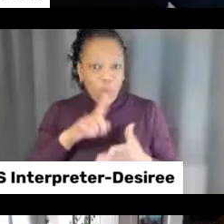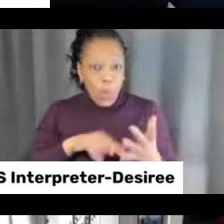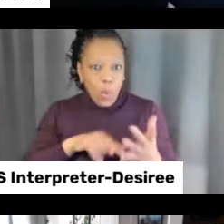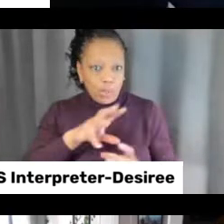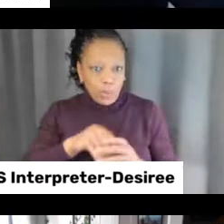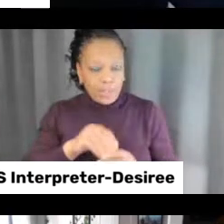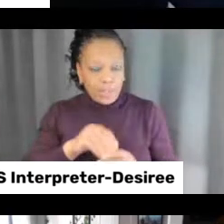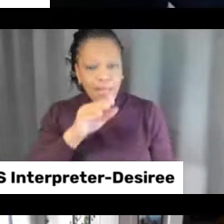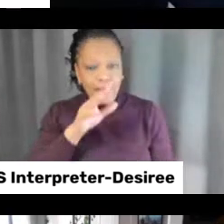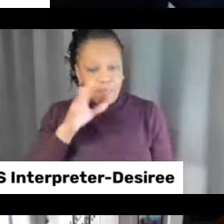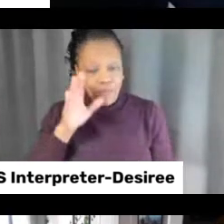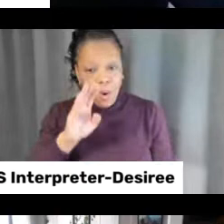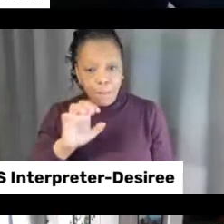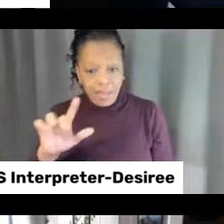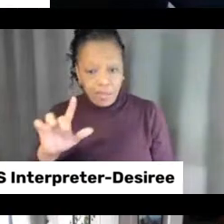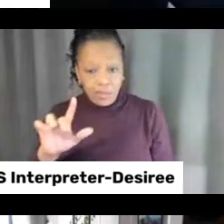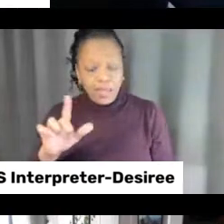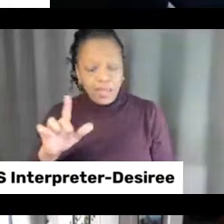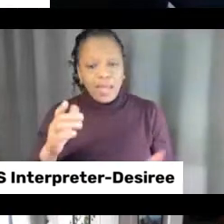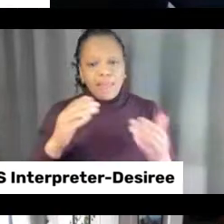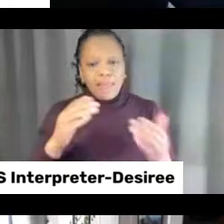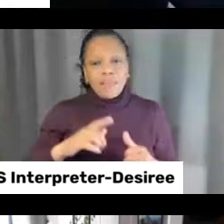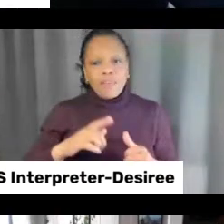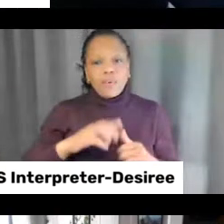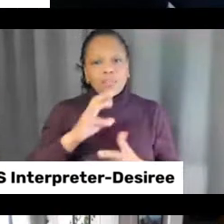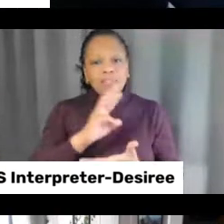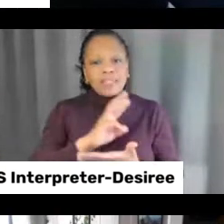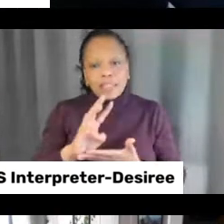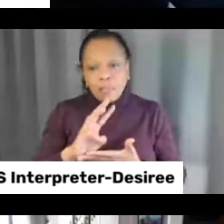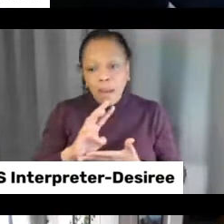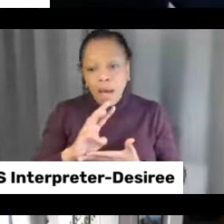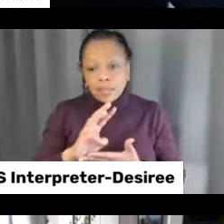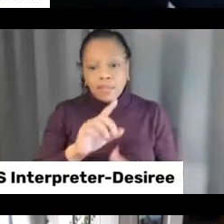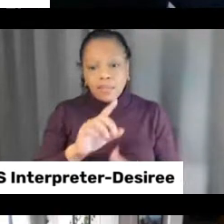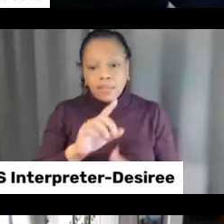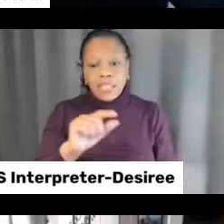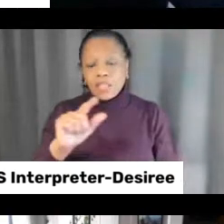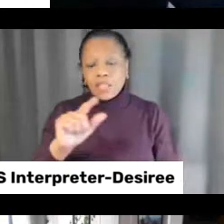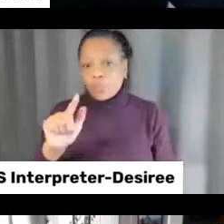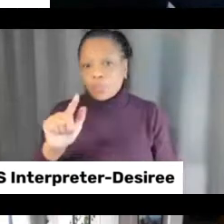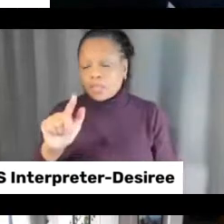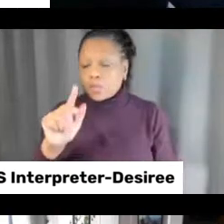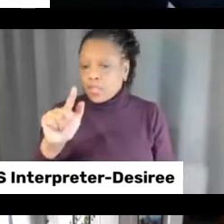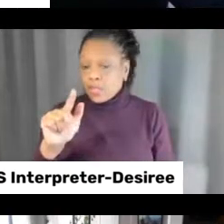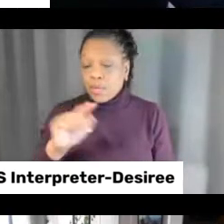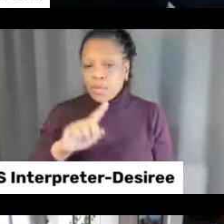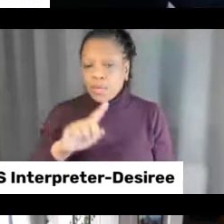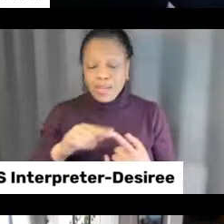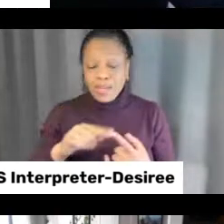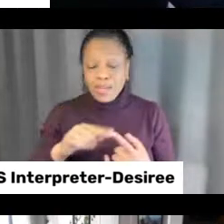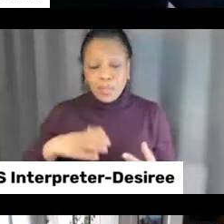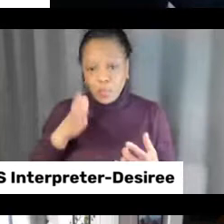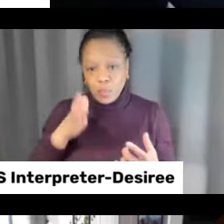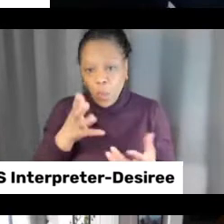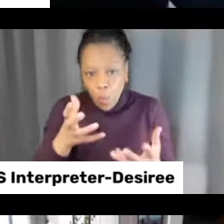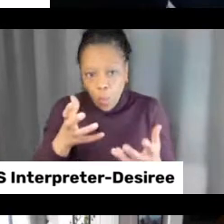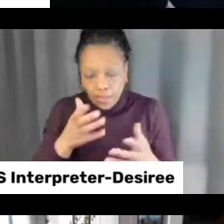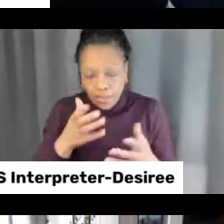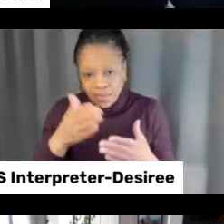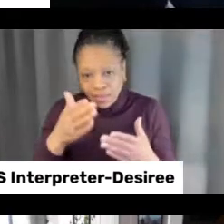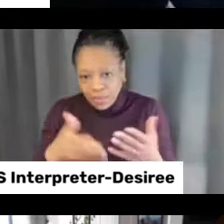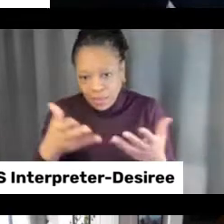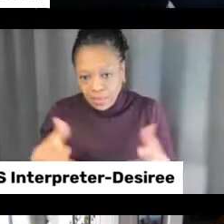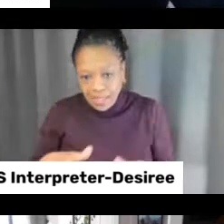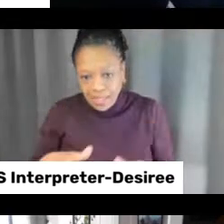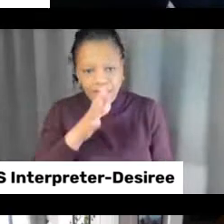of 2023 will be when Congress will aim to finish the farm bill. So, and to have a draft that they'll bring up to vote. So this is